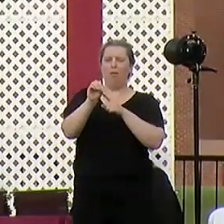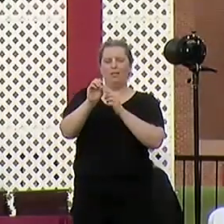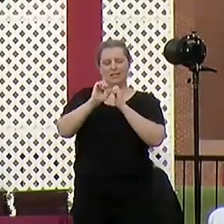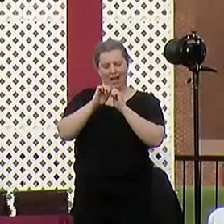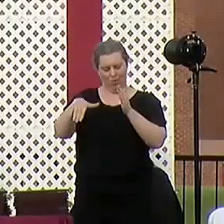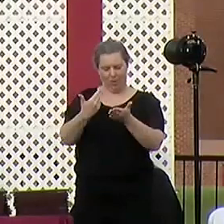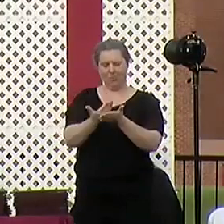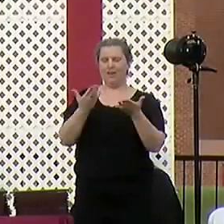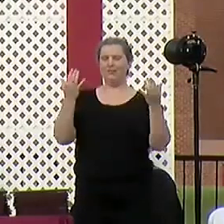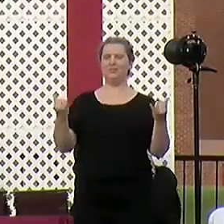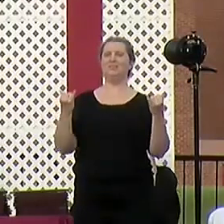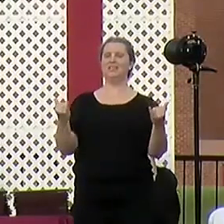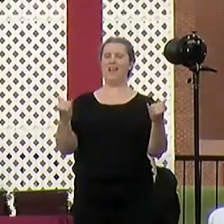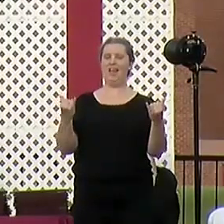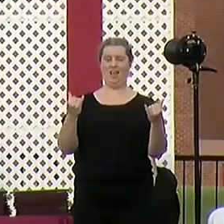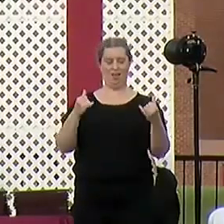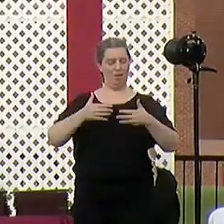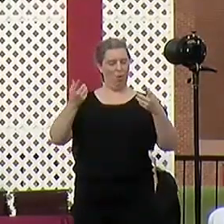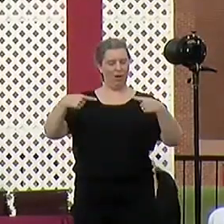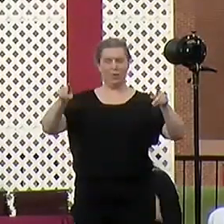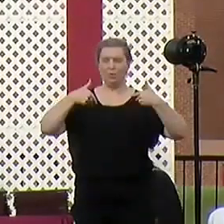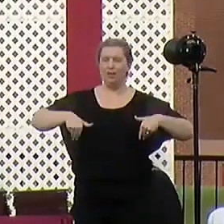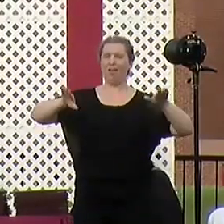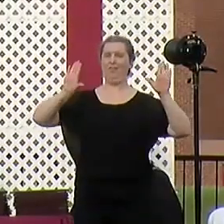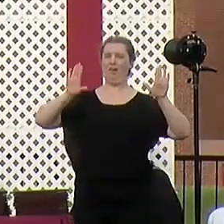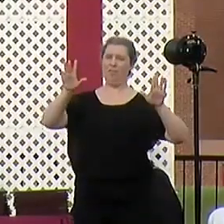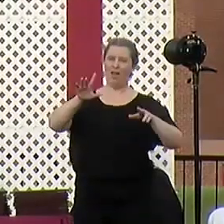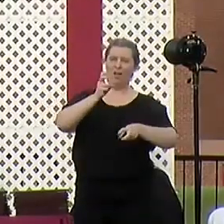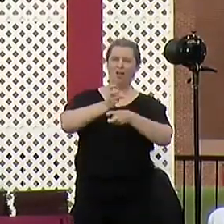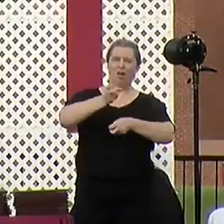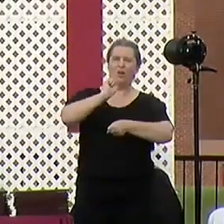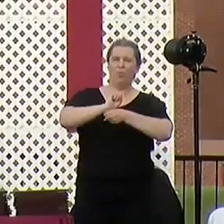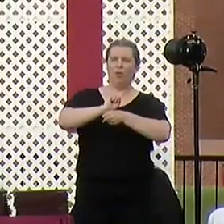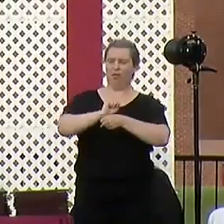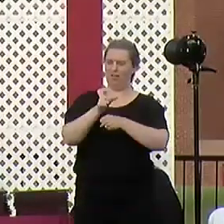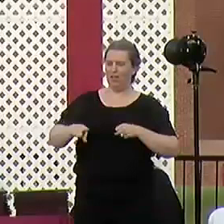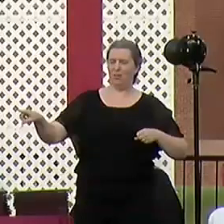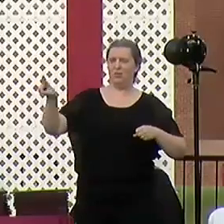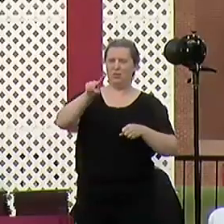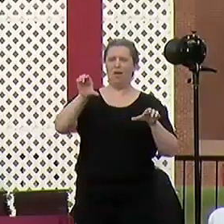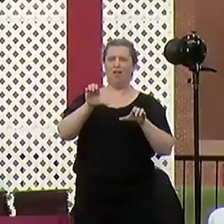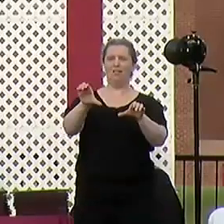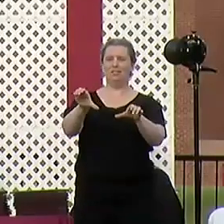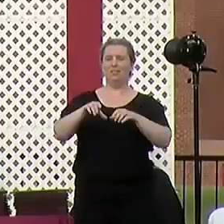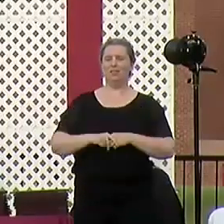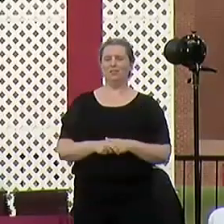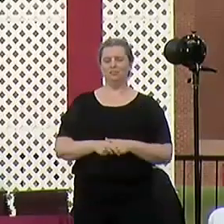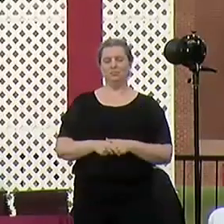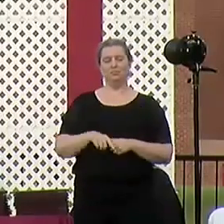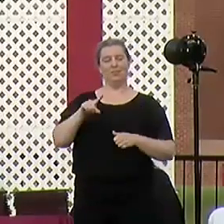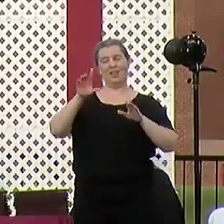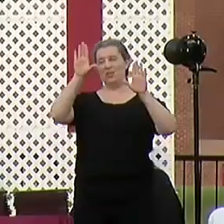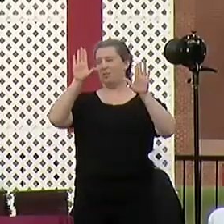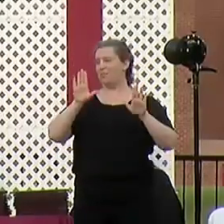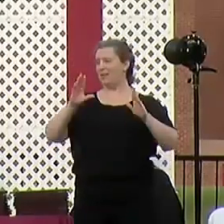to today. The sacrifice, the hard work of individuals on a team, and certainly our amazing